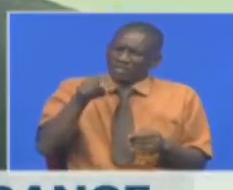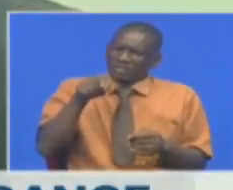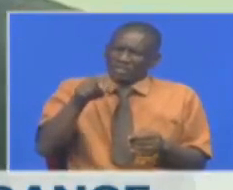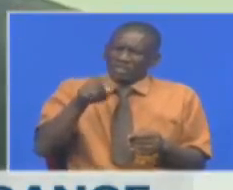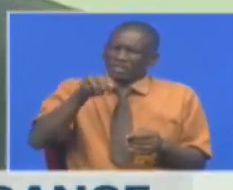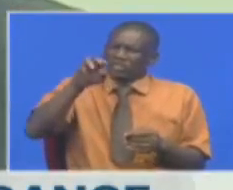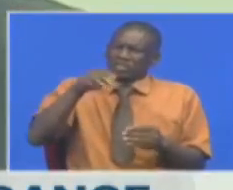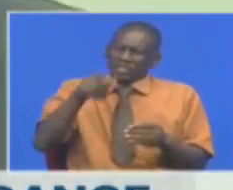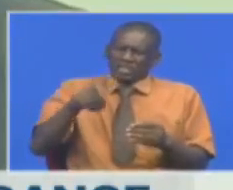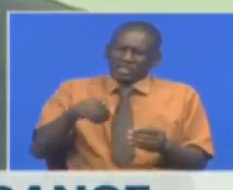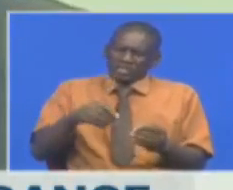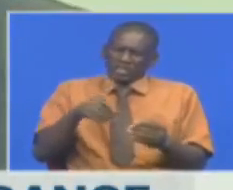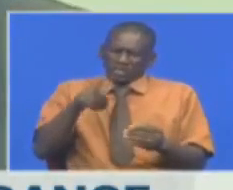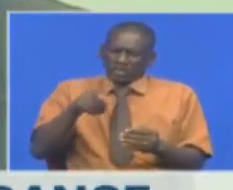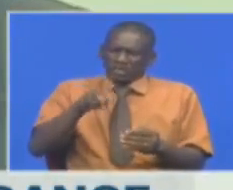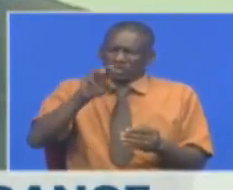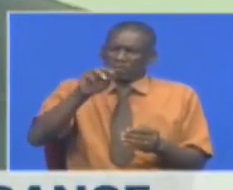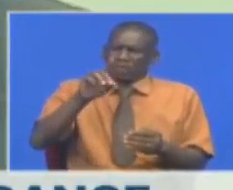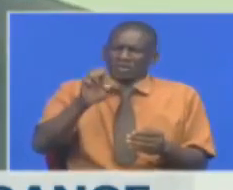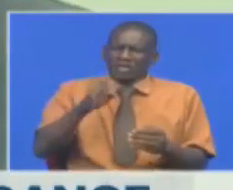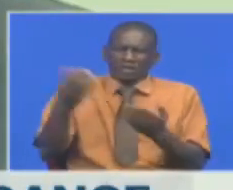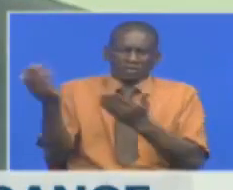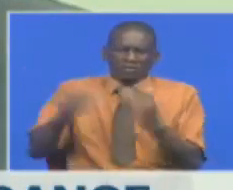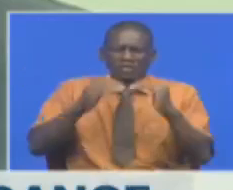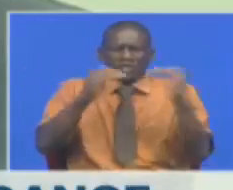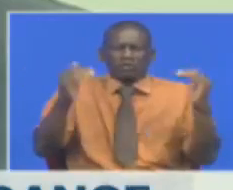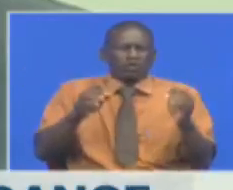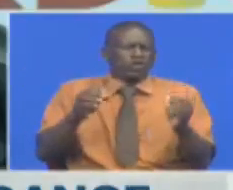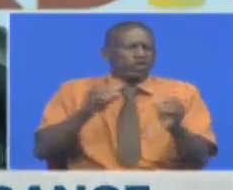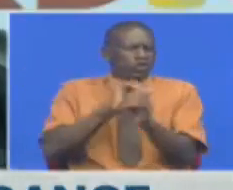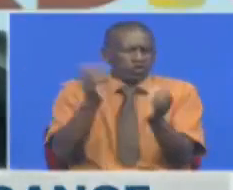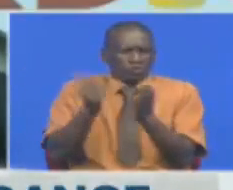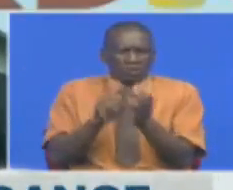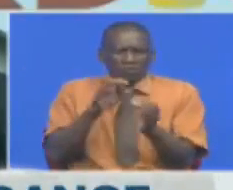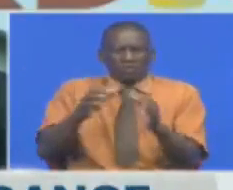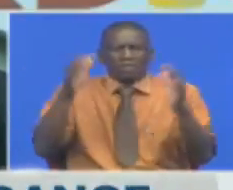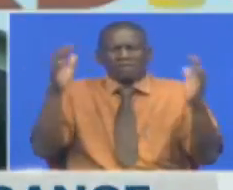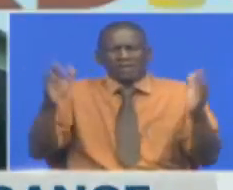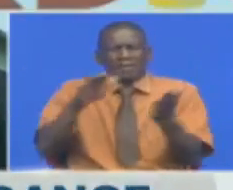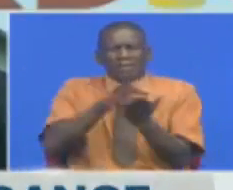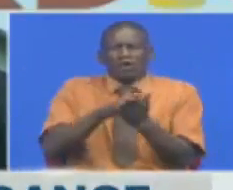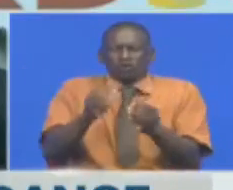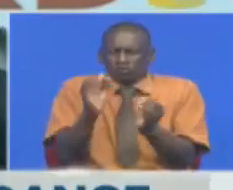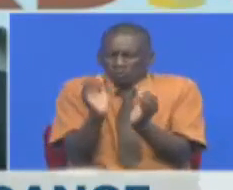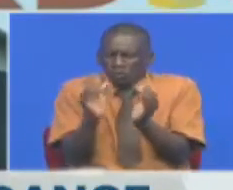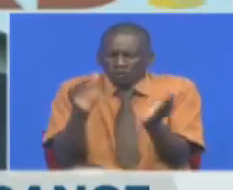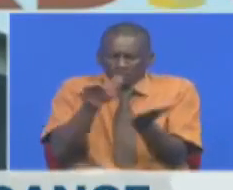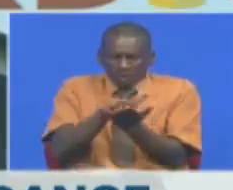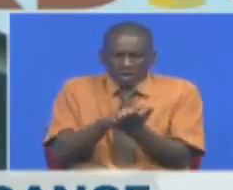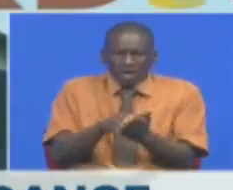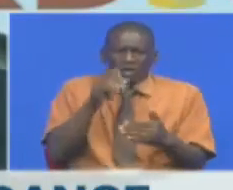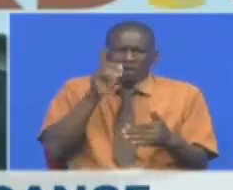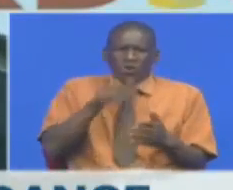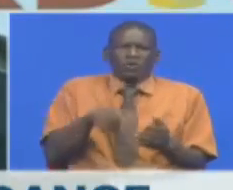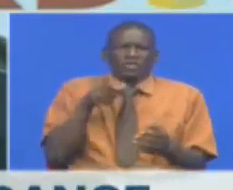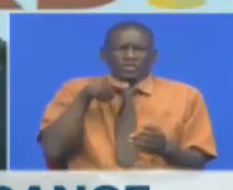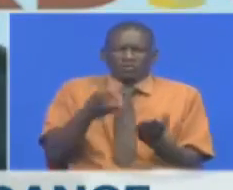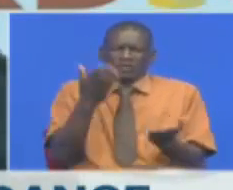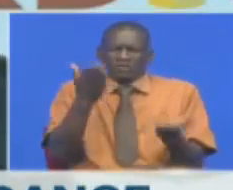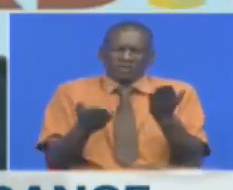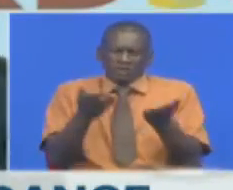model brings in equity. It doesn't matter whether you are big or small. Now,